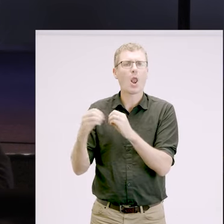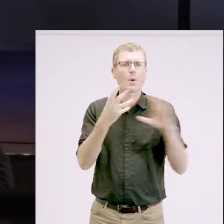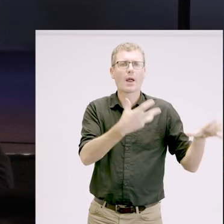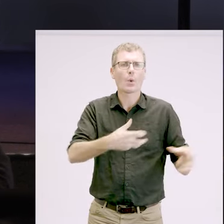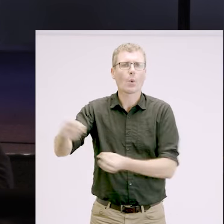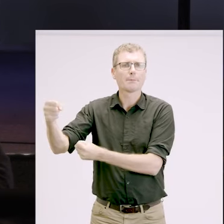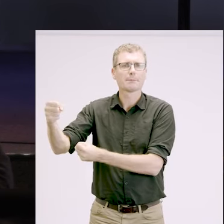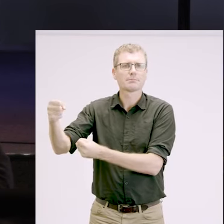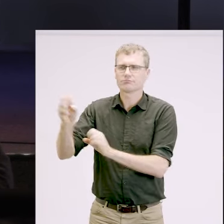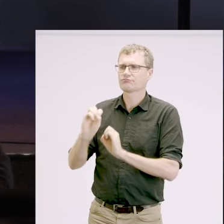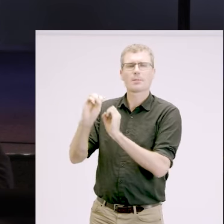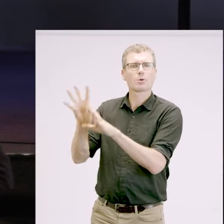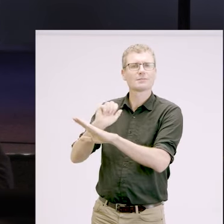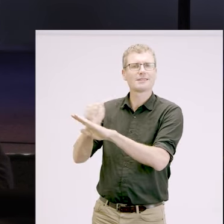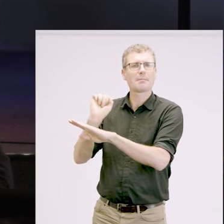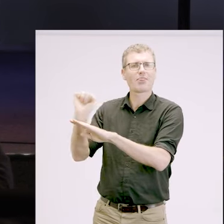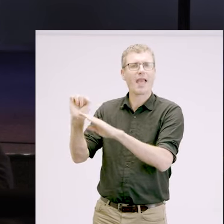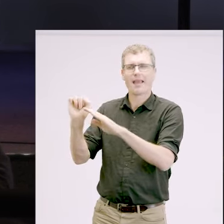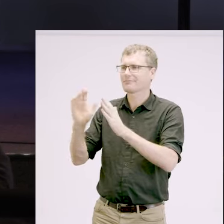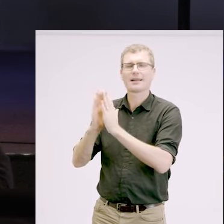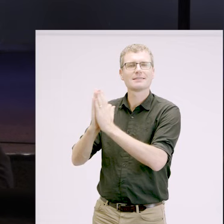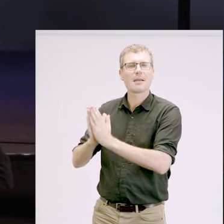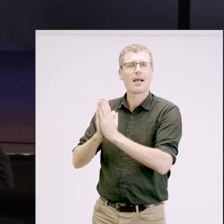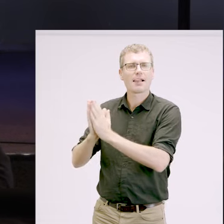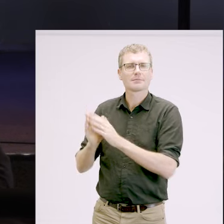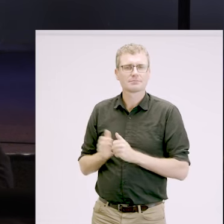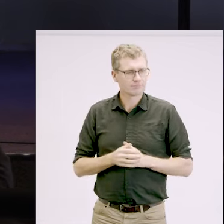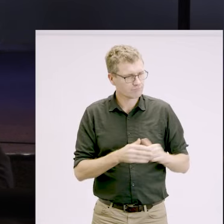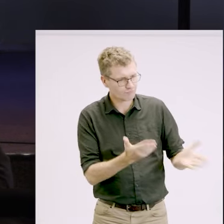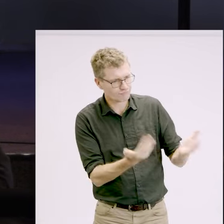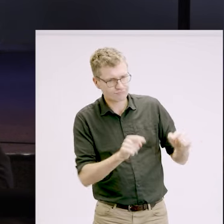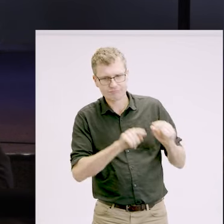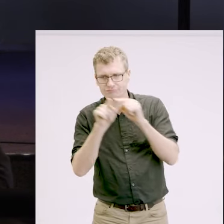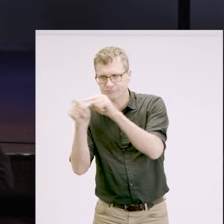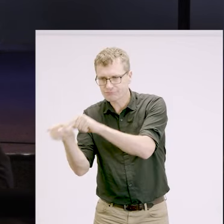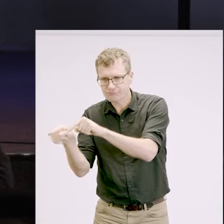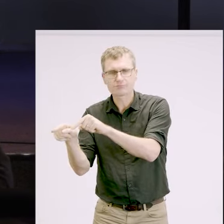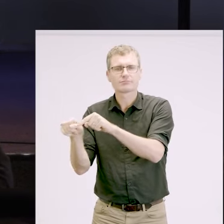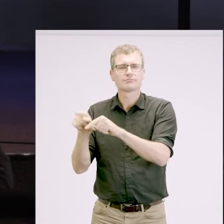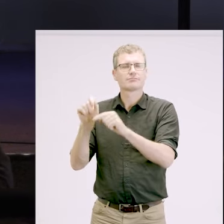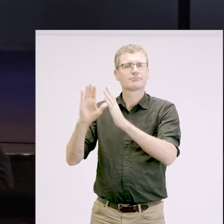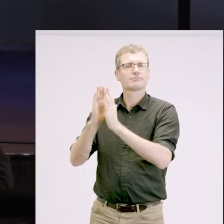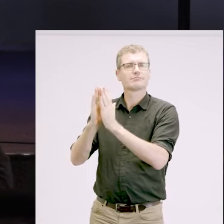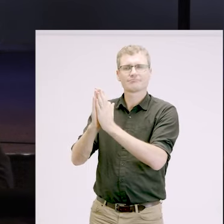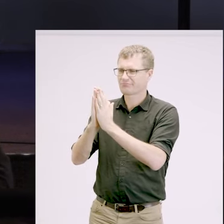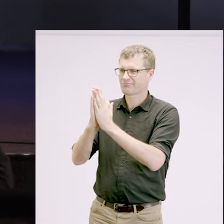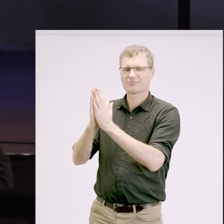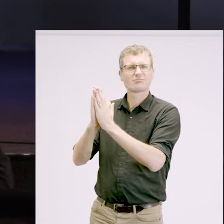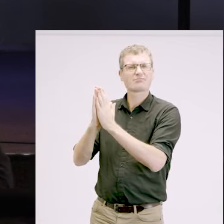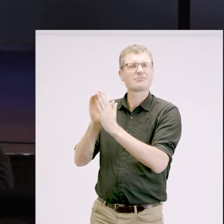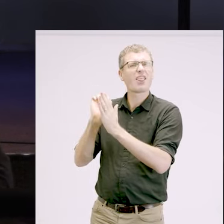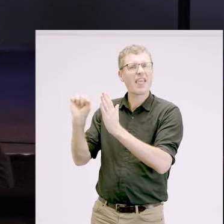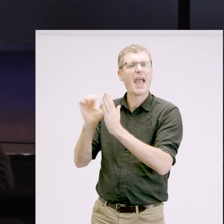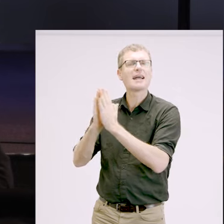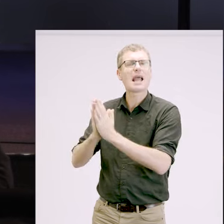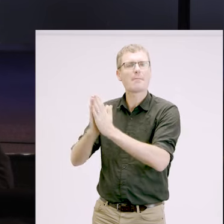He gives that to the Babylonians, where they stick them in their temple, right? And he brought them to the land of Shinar, to